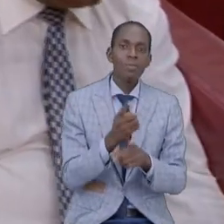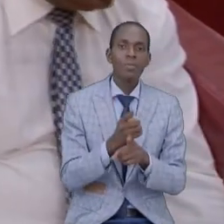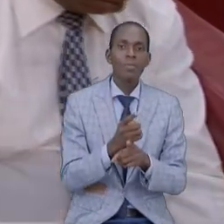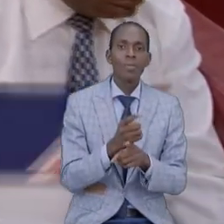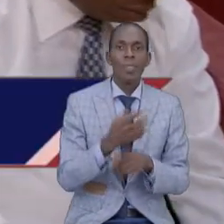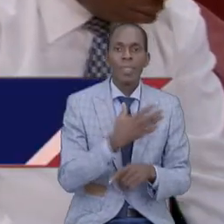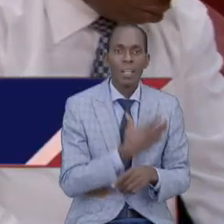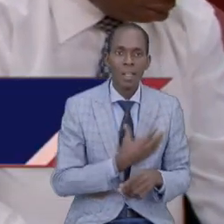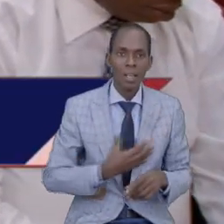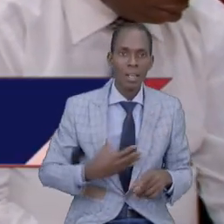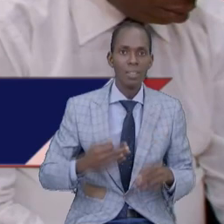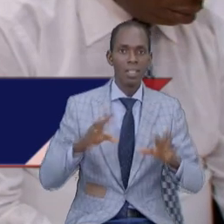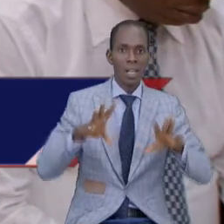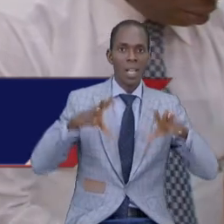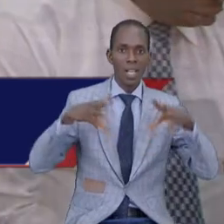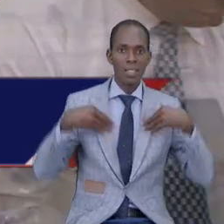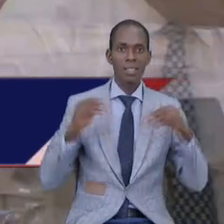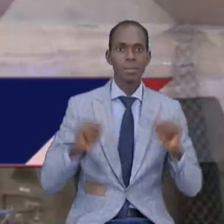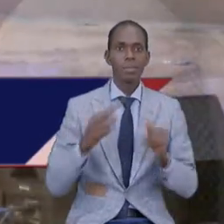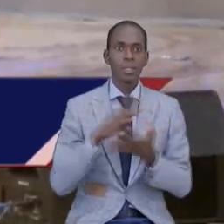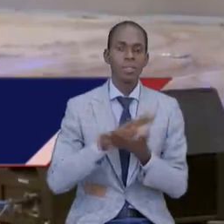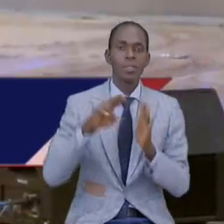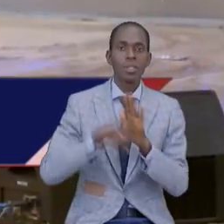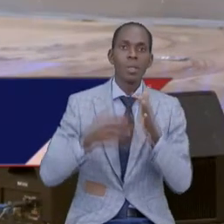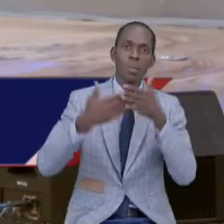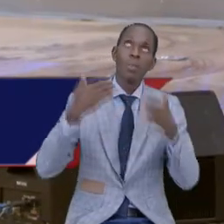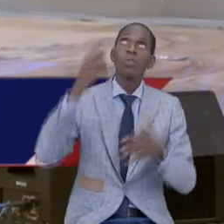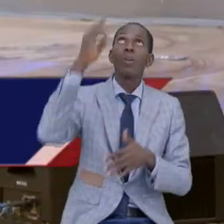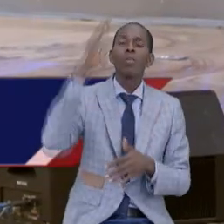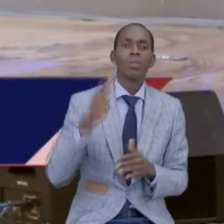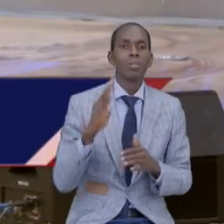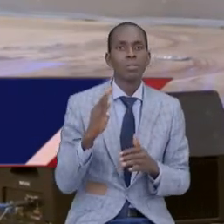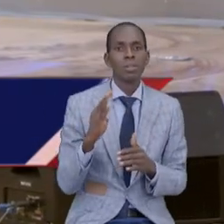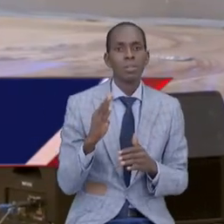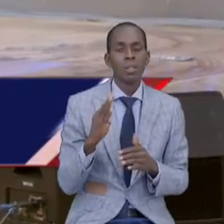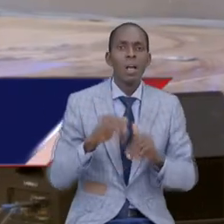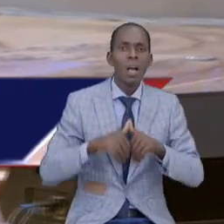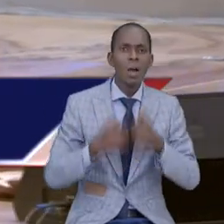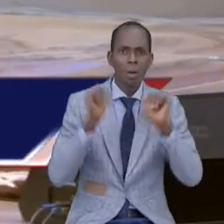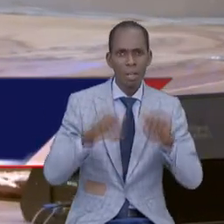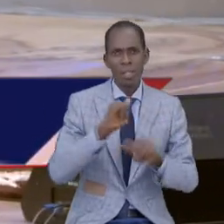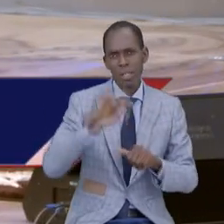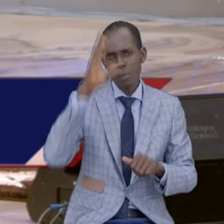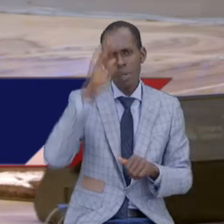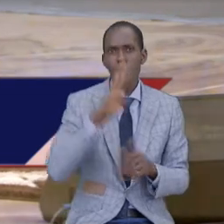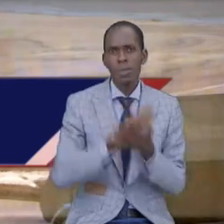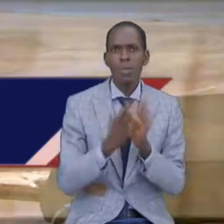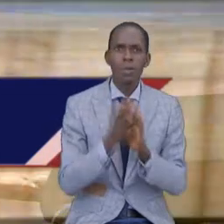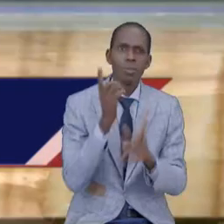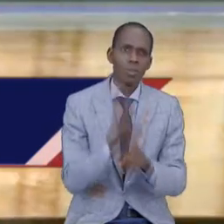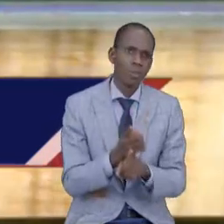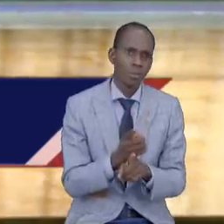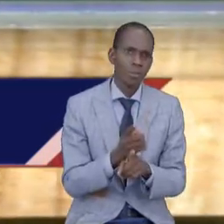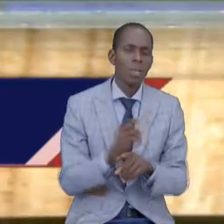and acceptable righteousness before God. How does man become justified? How does